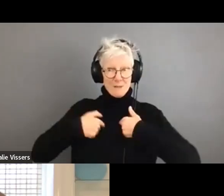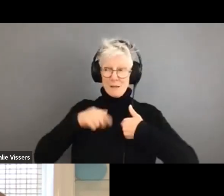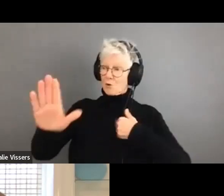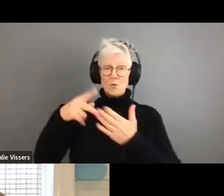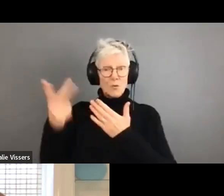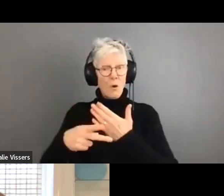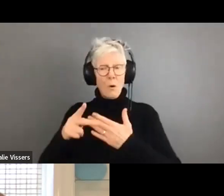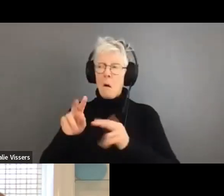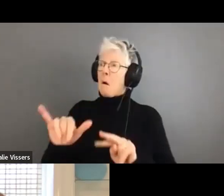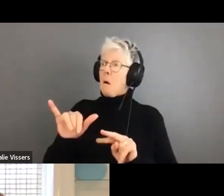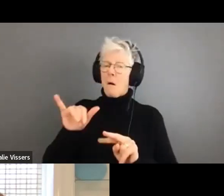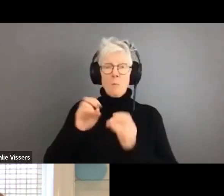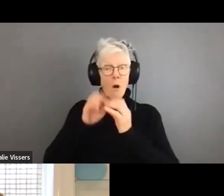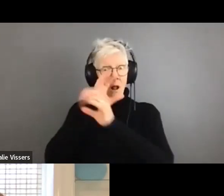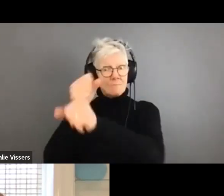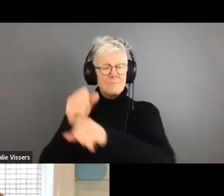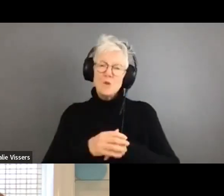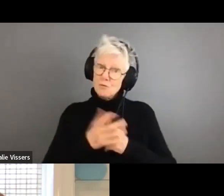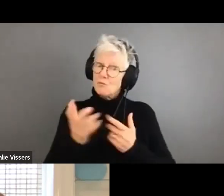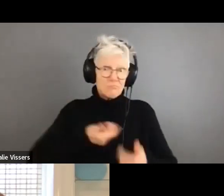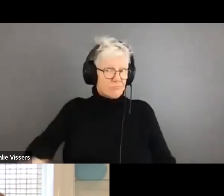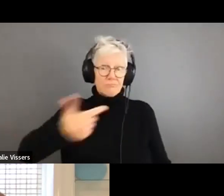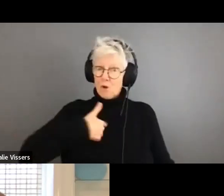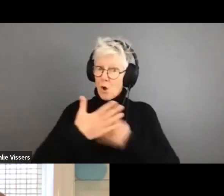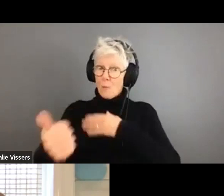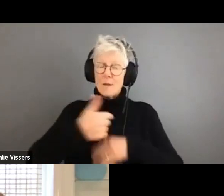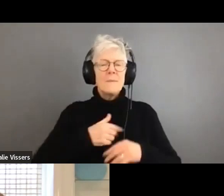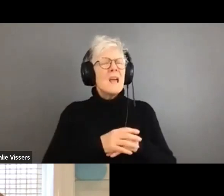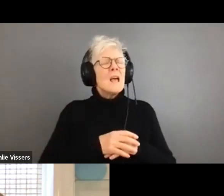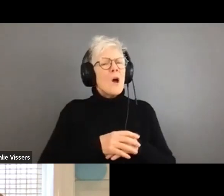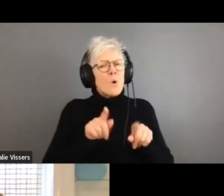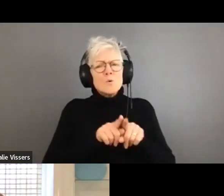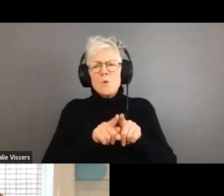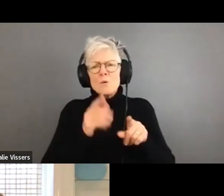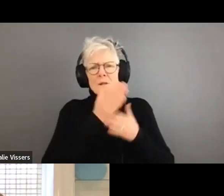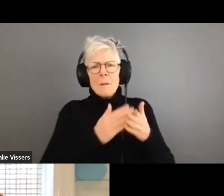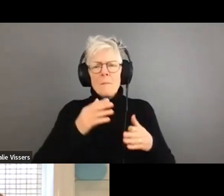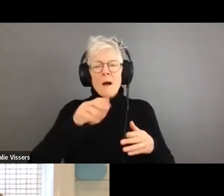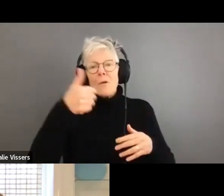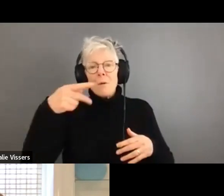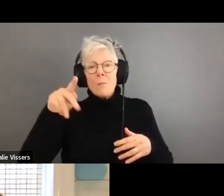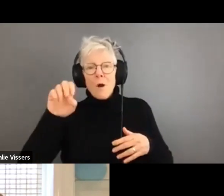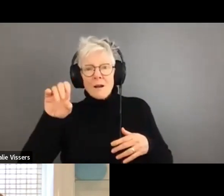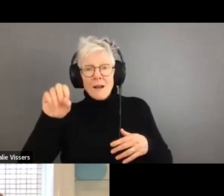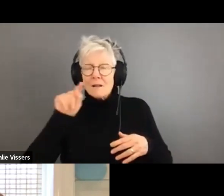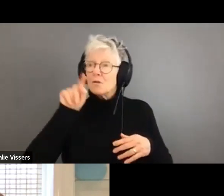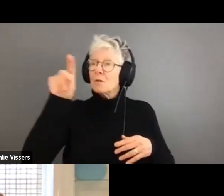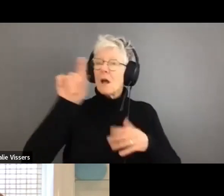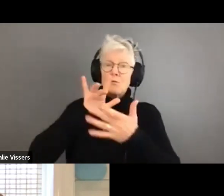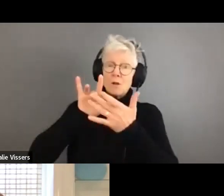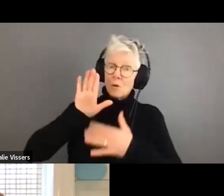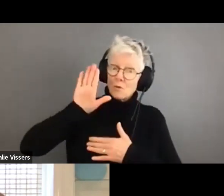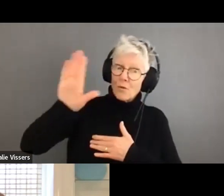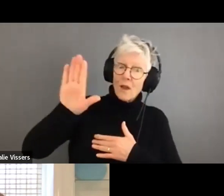also platforms out there where you can actually reach out to potential guests. Mm-hmm. So you can do that also.